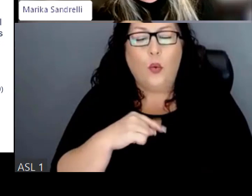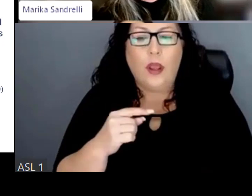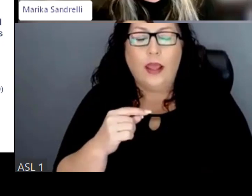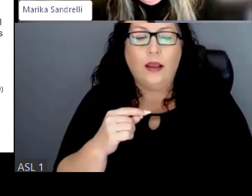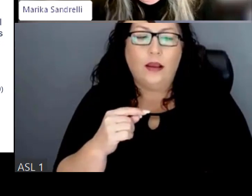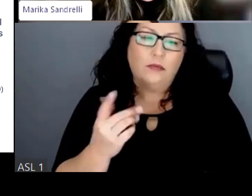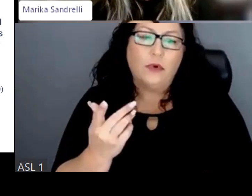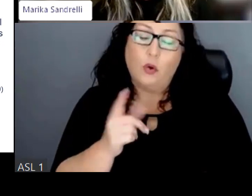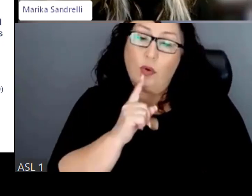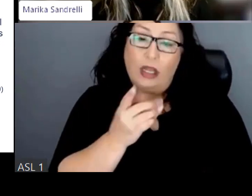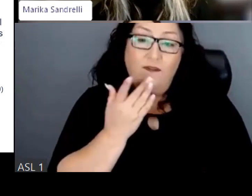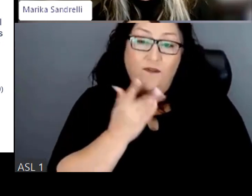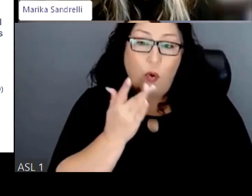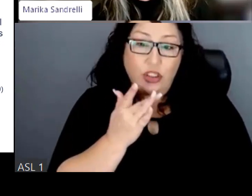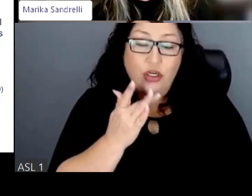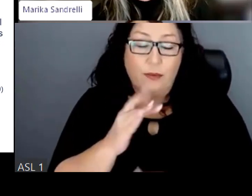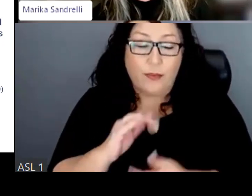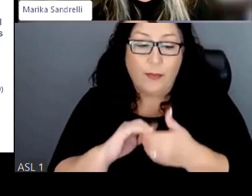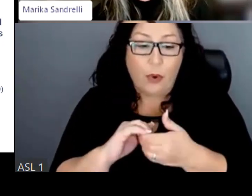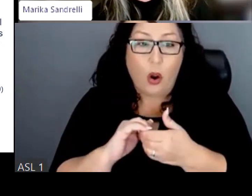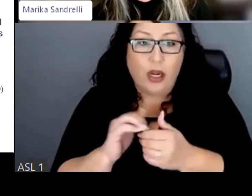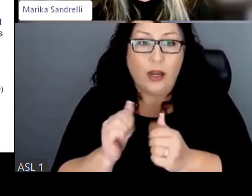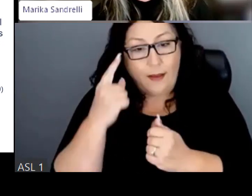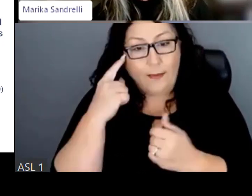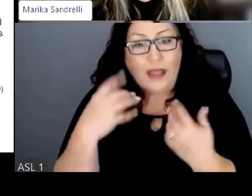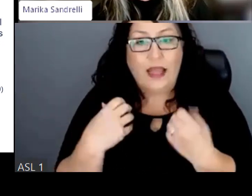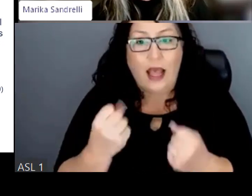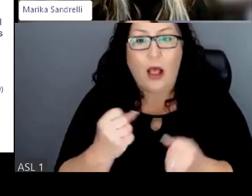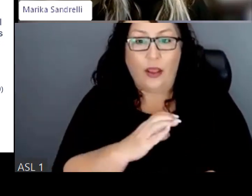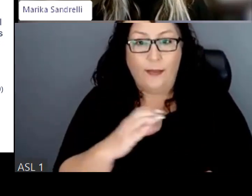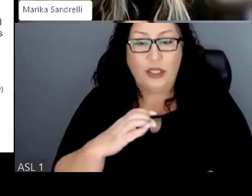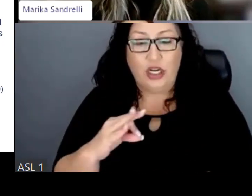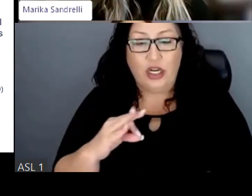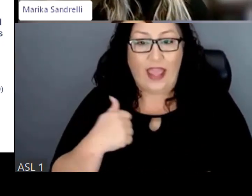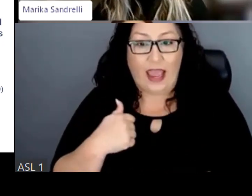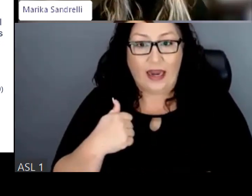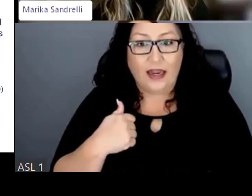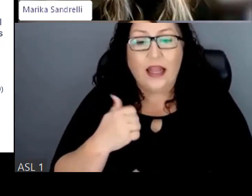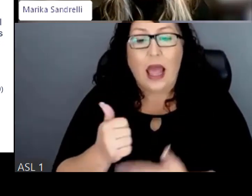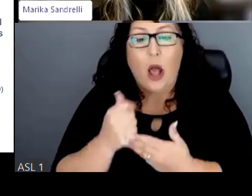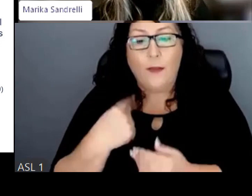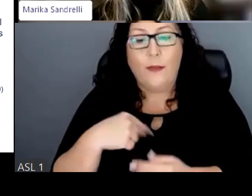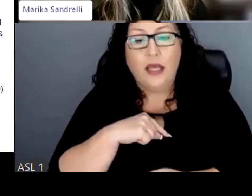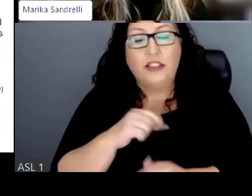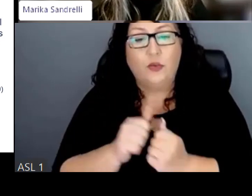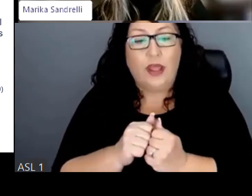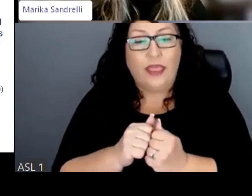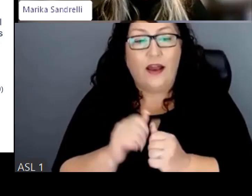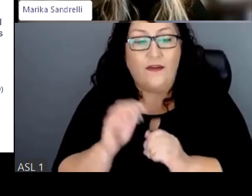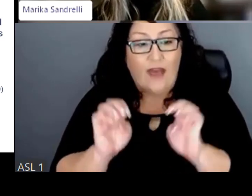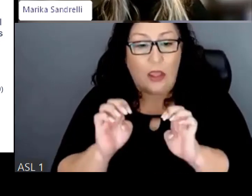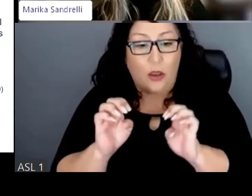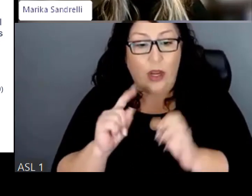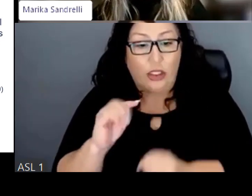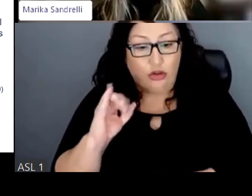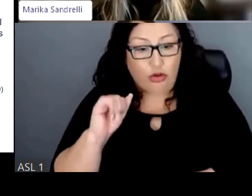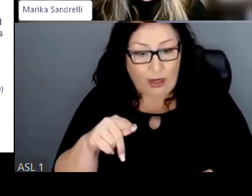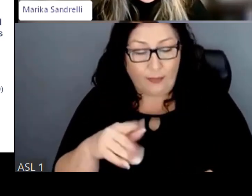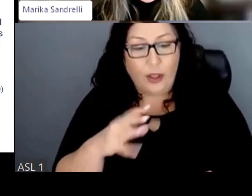So we're quite fortunate to be partnering with the Mental Health Commission of Canada to help us with evaluating